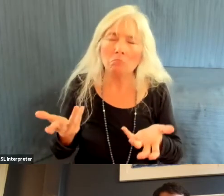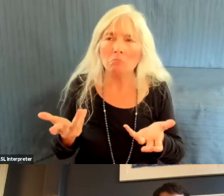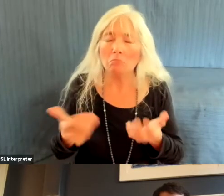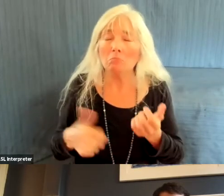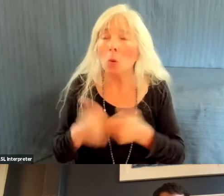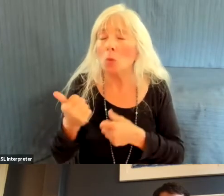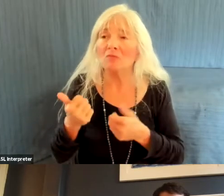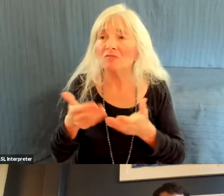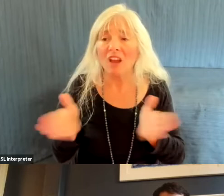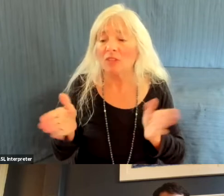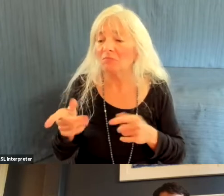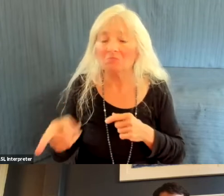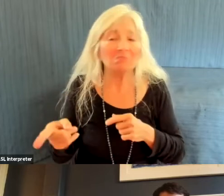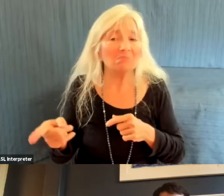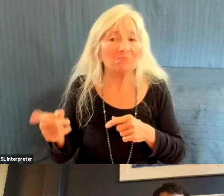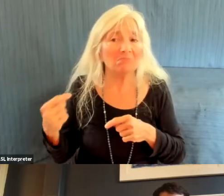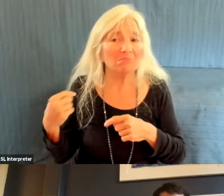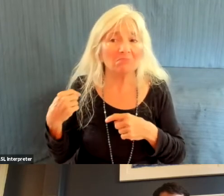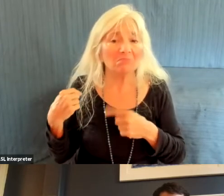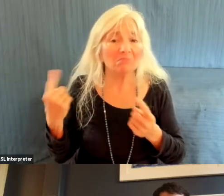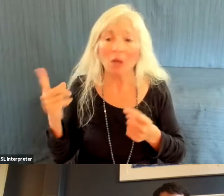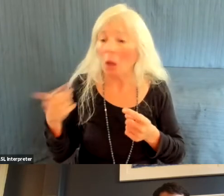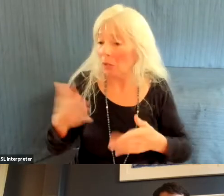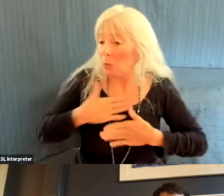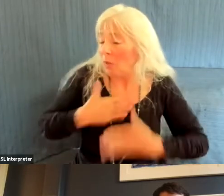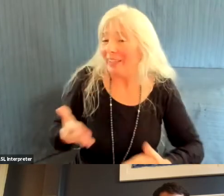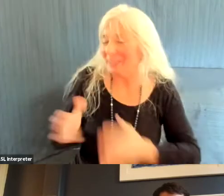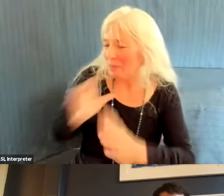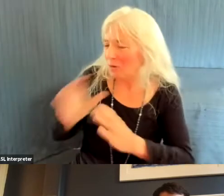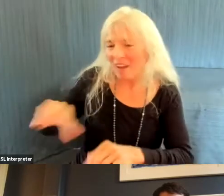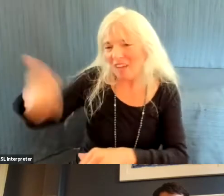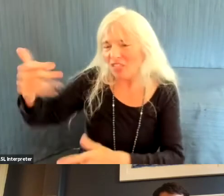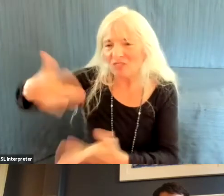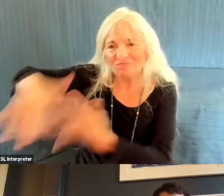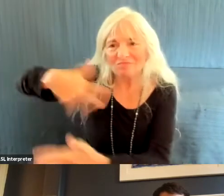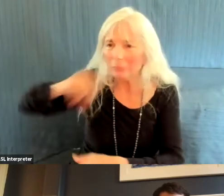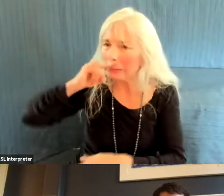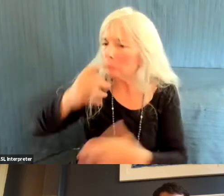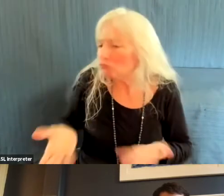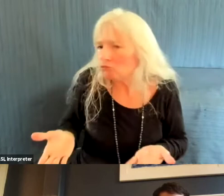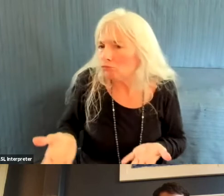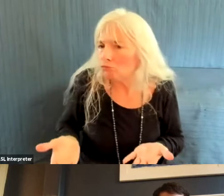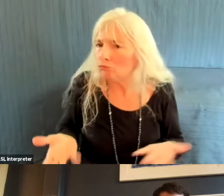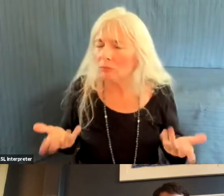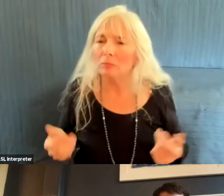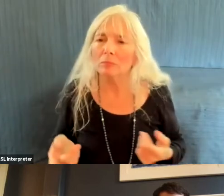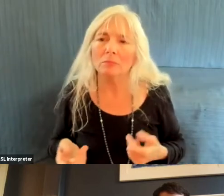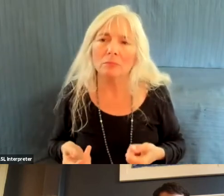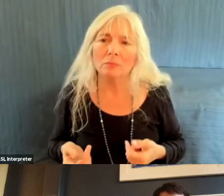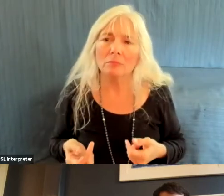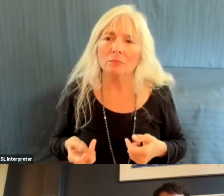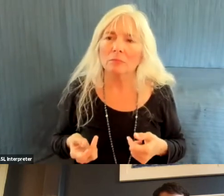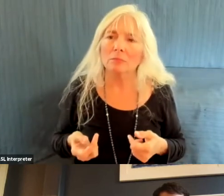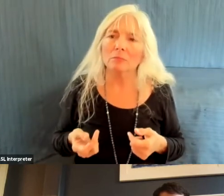Overall, he's always been willing to communicate with other kids. He's never really had any, I